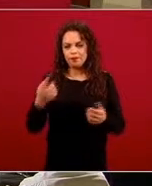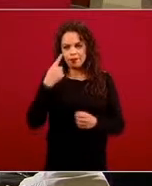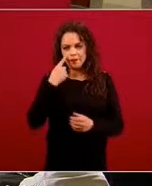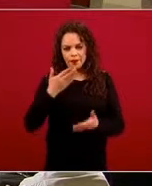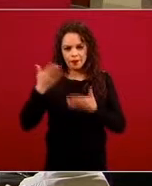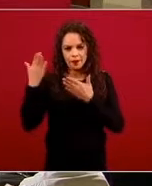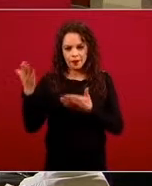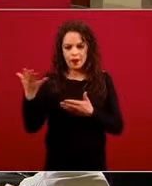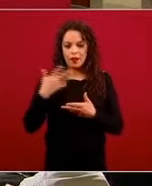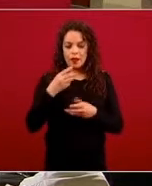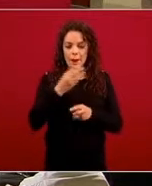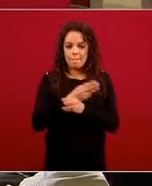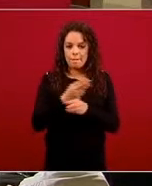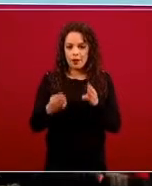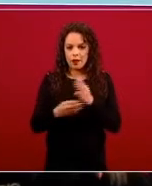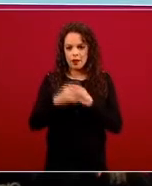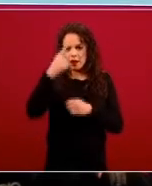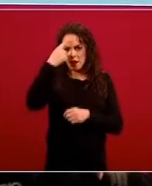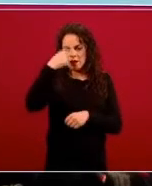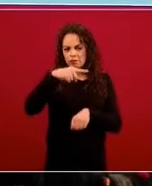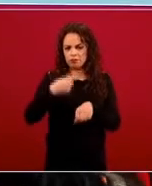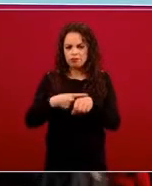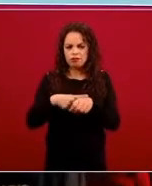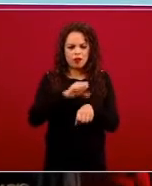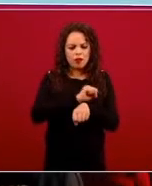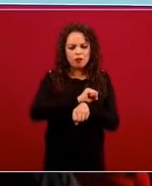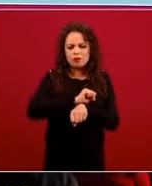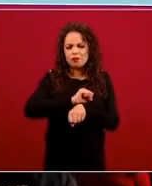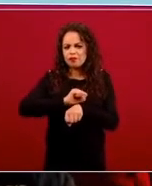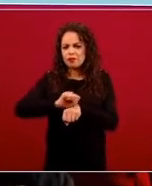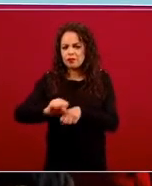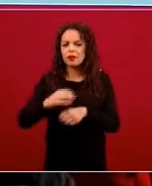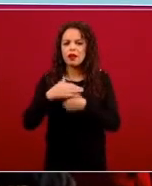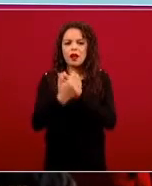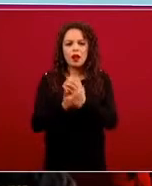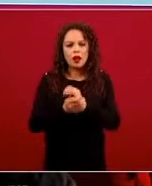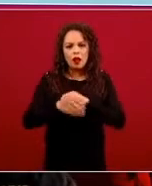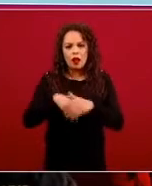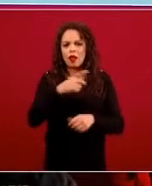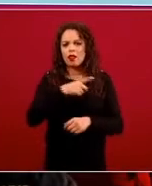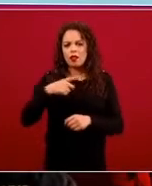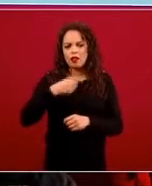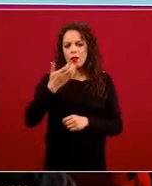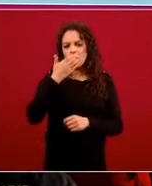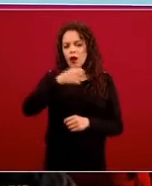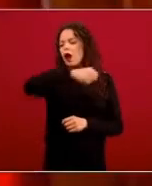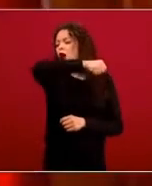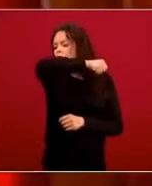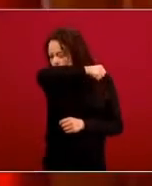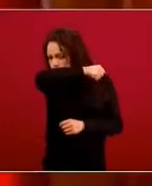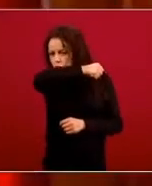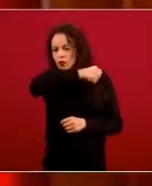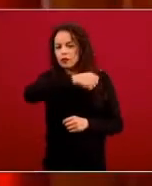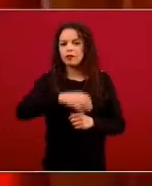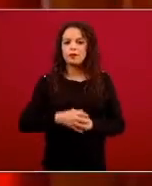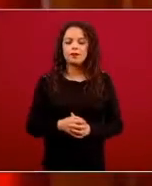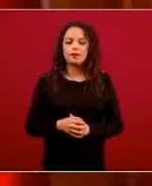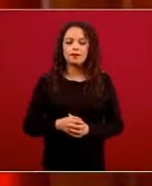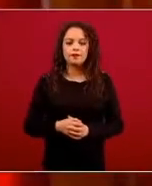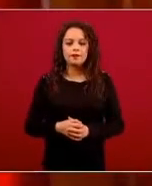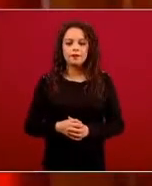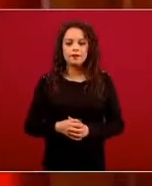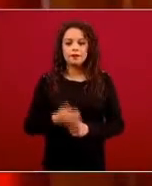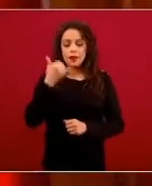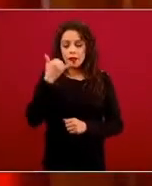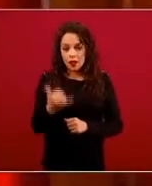While we were in phase 1, we kept things really simple. We said, stay at home, wash your hands,